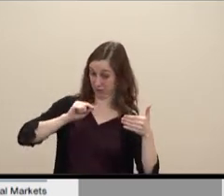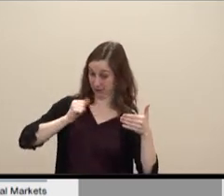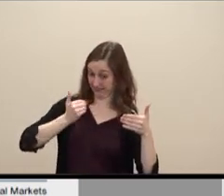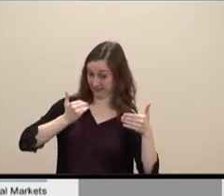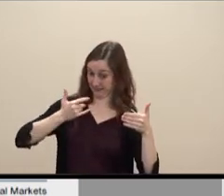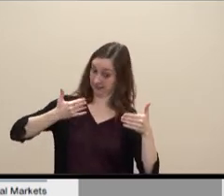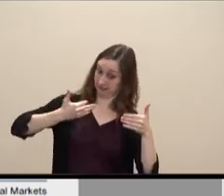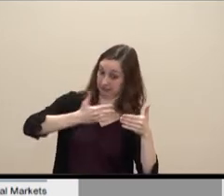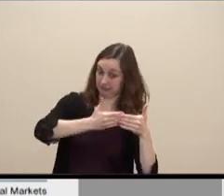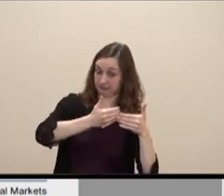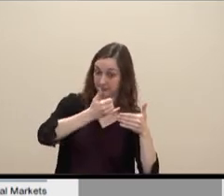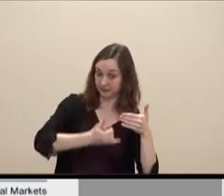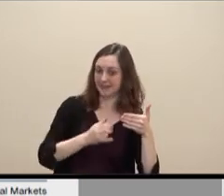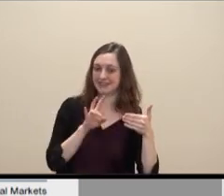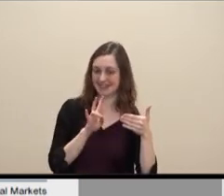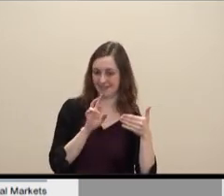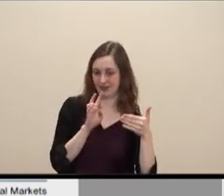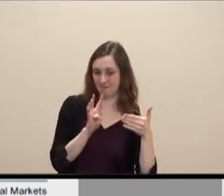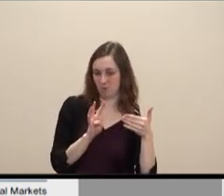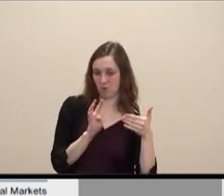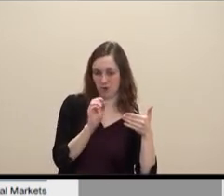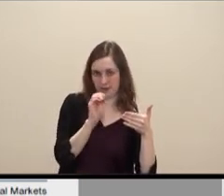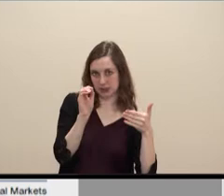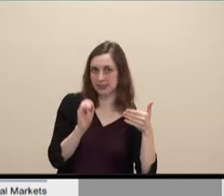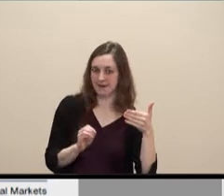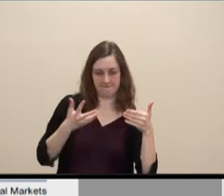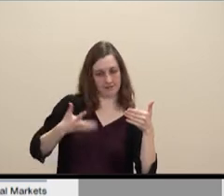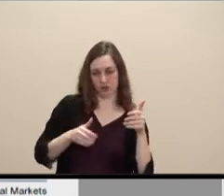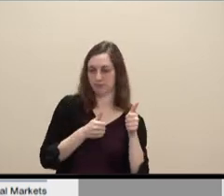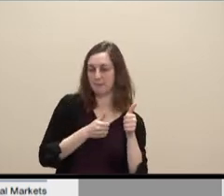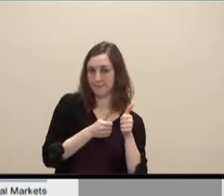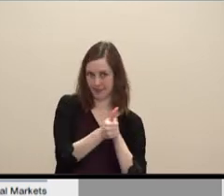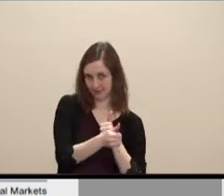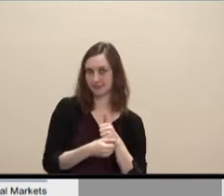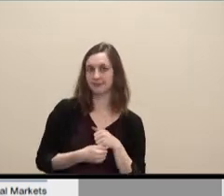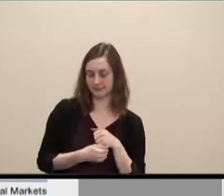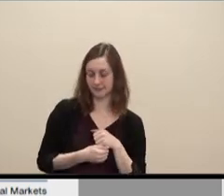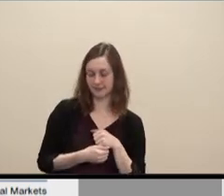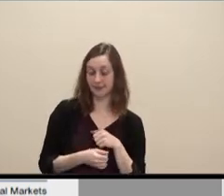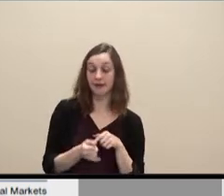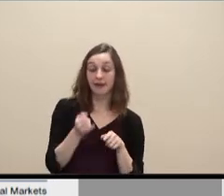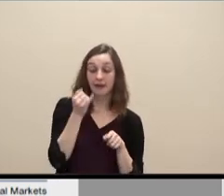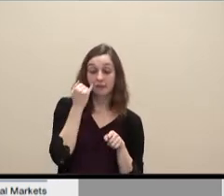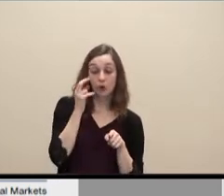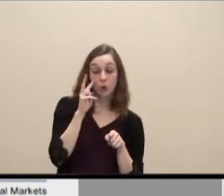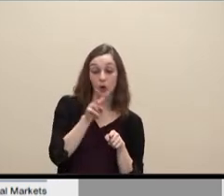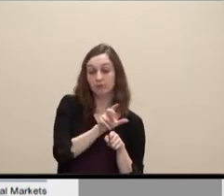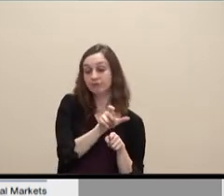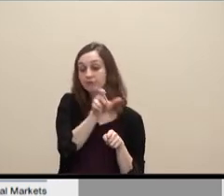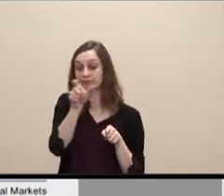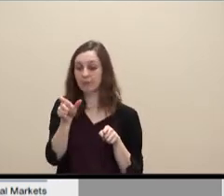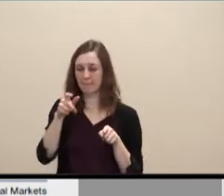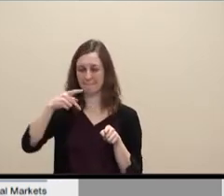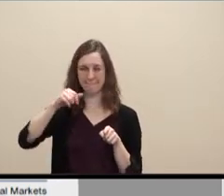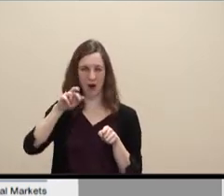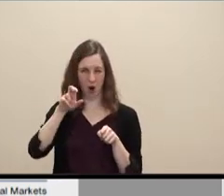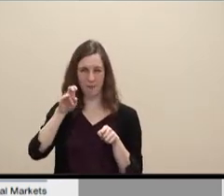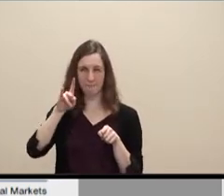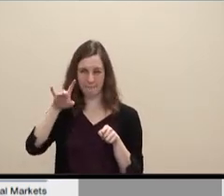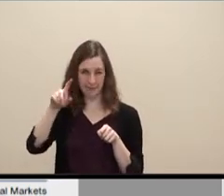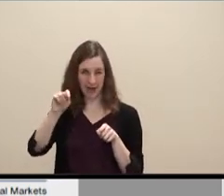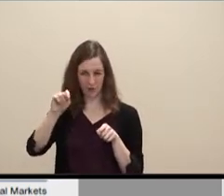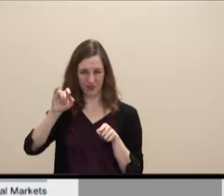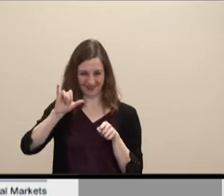74.06% of the propositions have passed. And then if we look on a par amount basis,